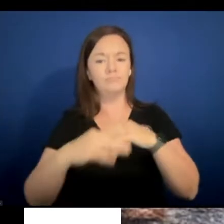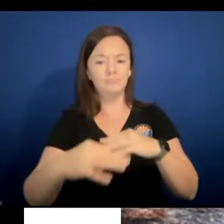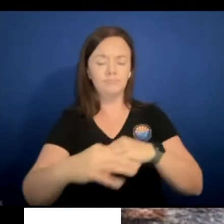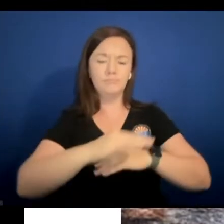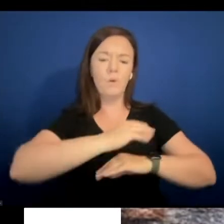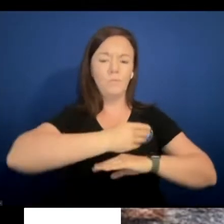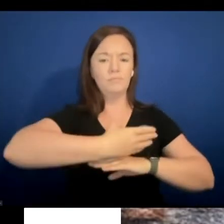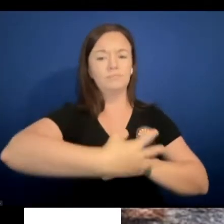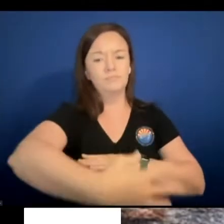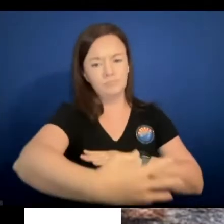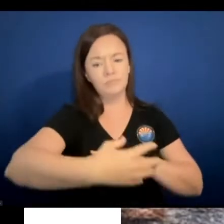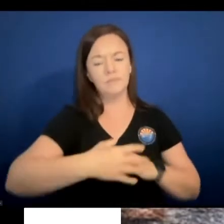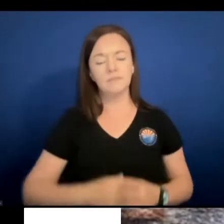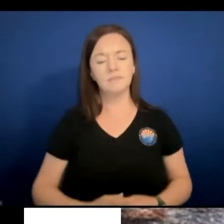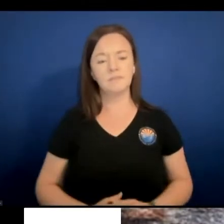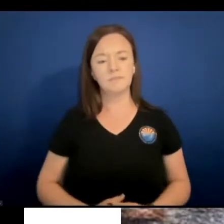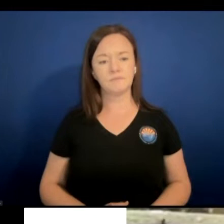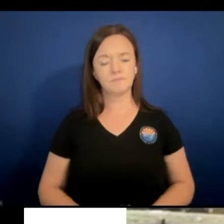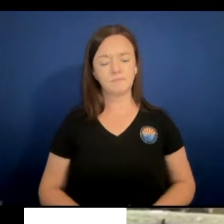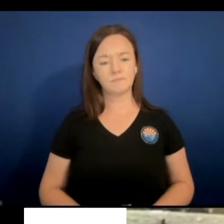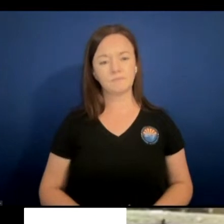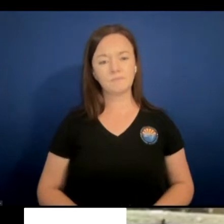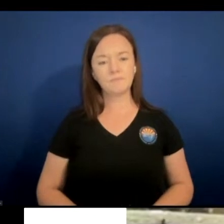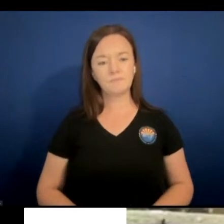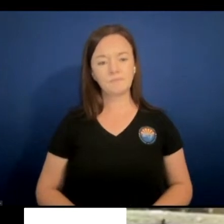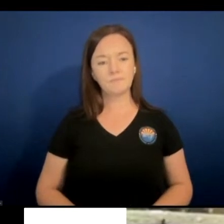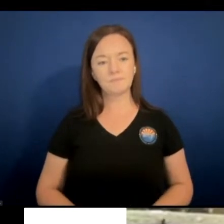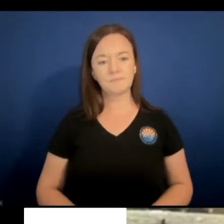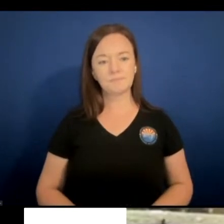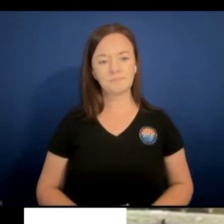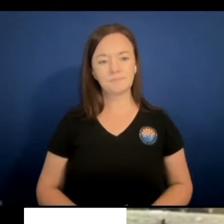sides of the canyon. Thank you.